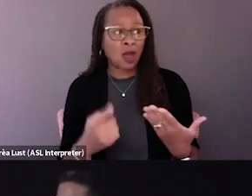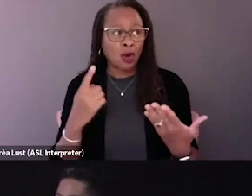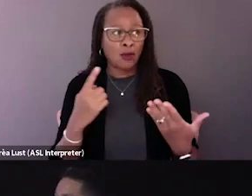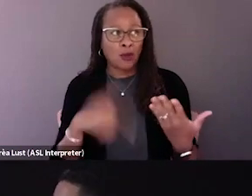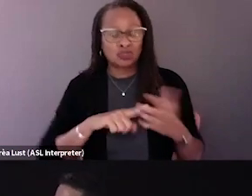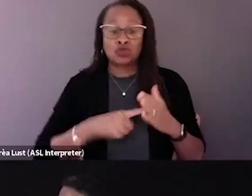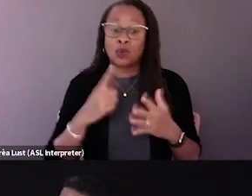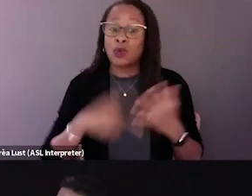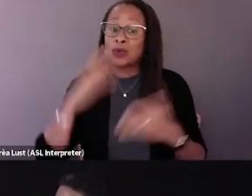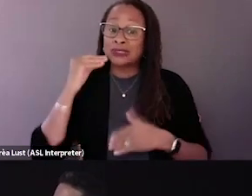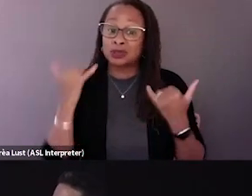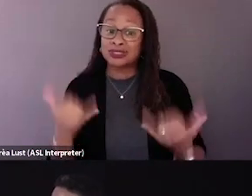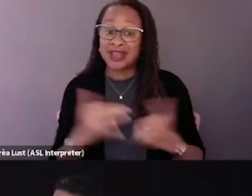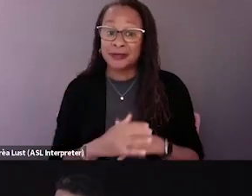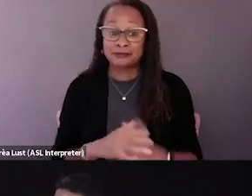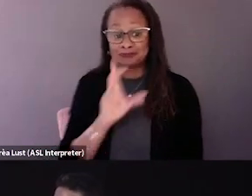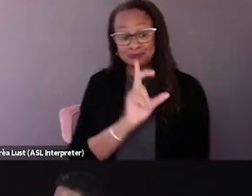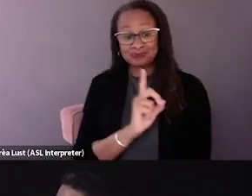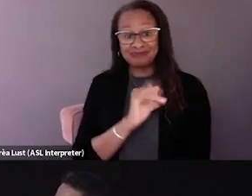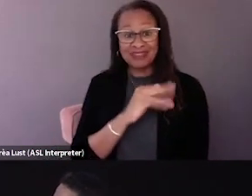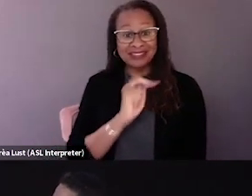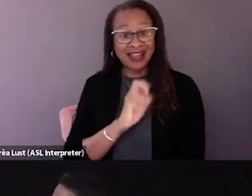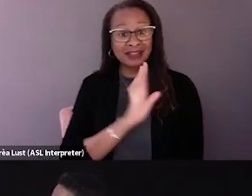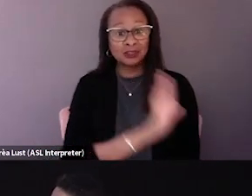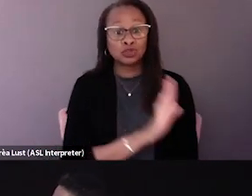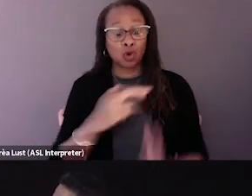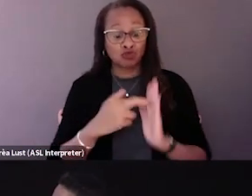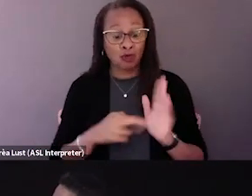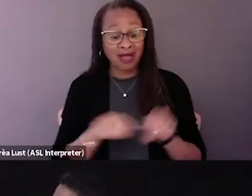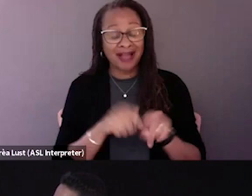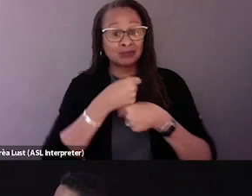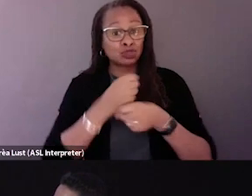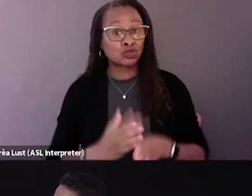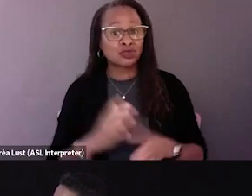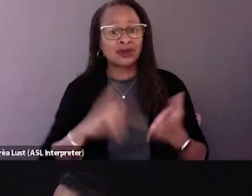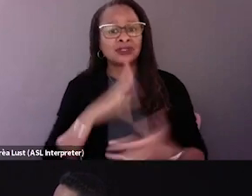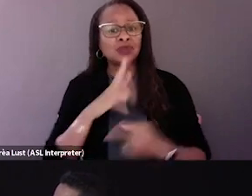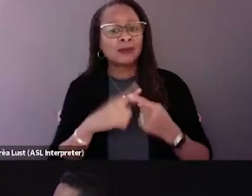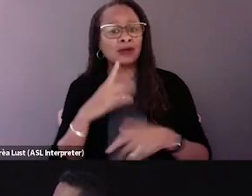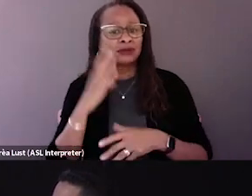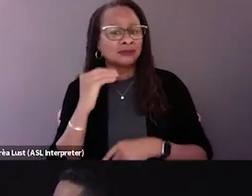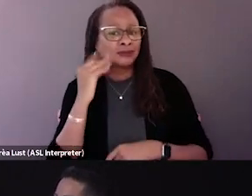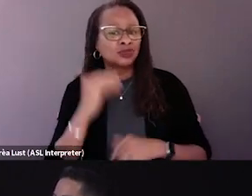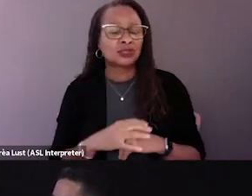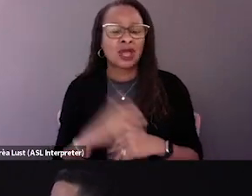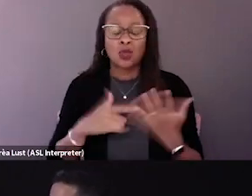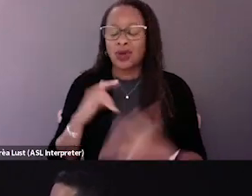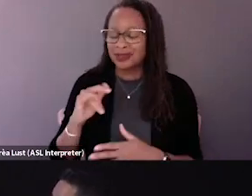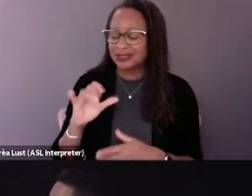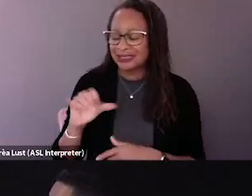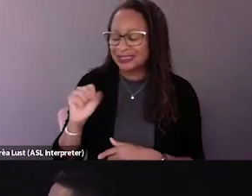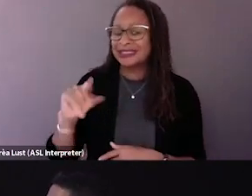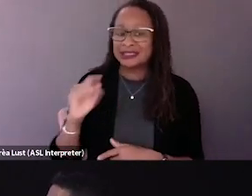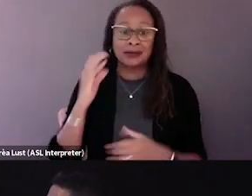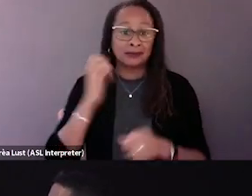So. No, most definitely. And Diane, to you, in your role as producer, can you just talk about this experience and what is it that made